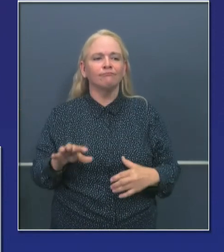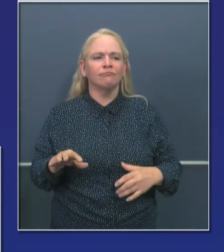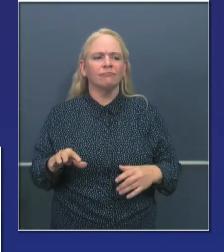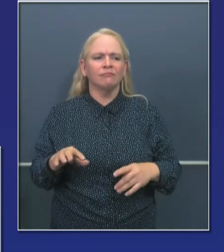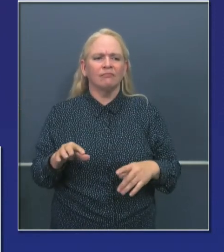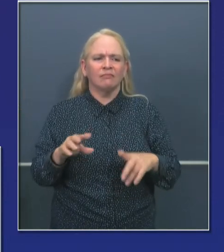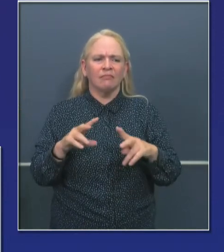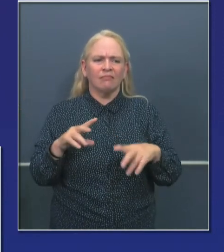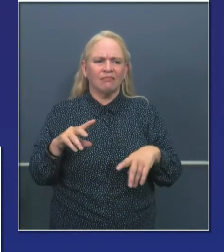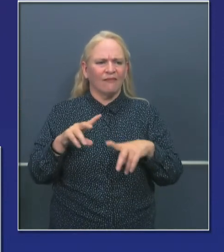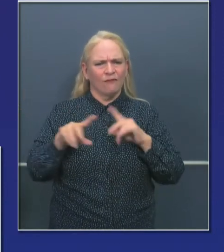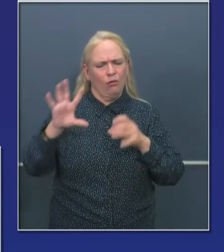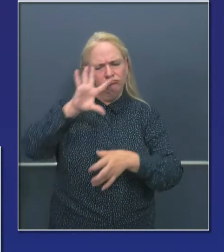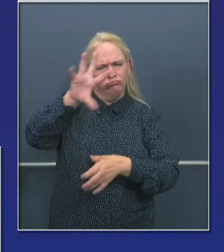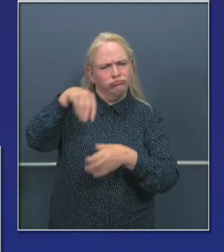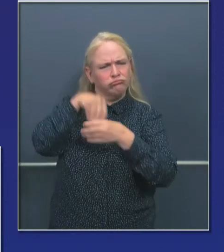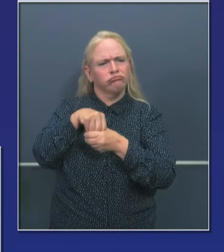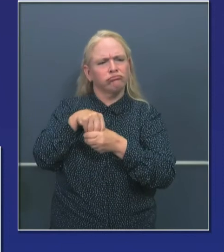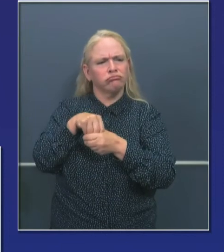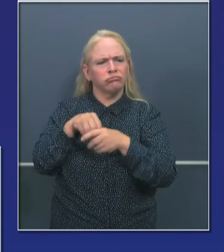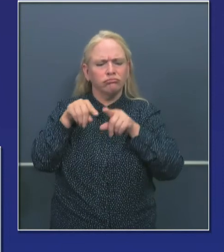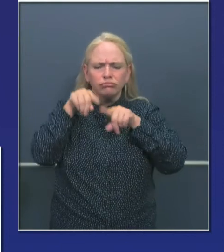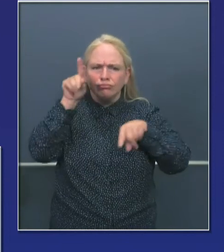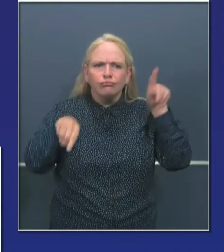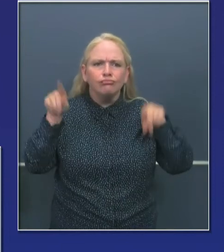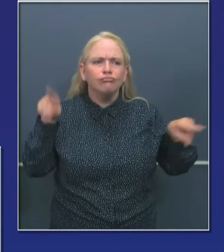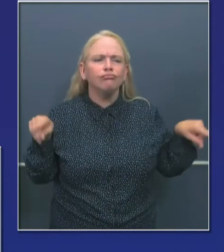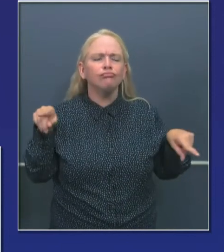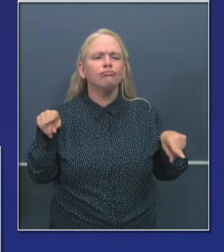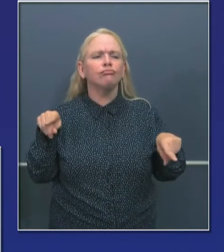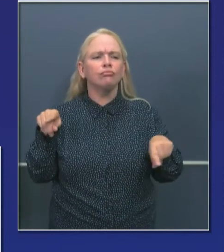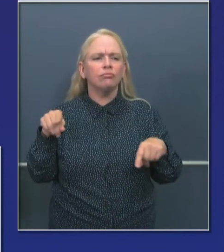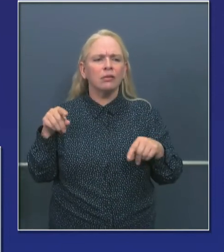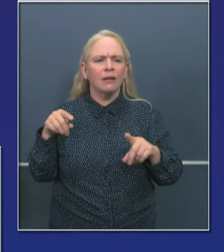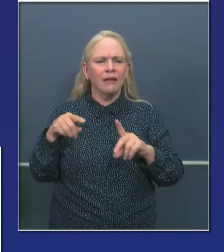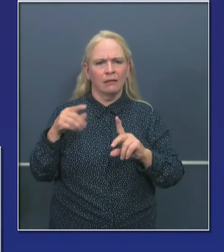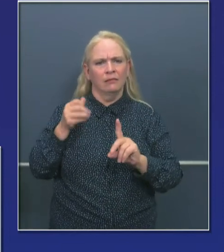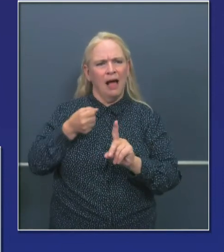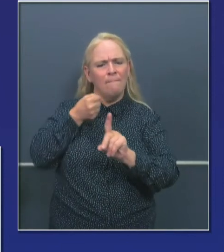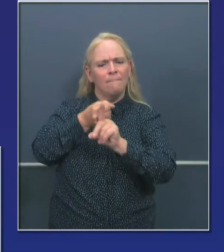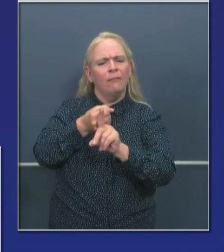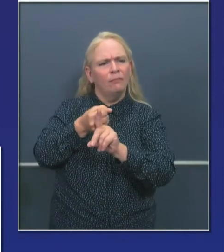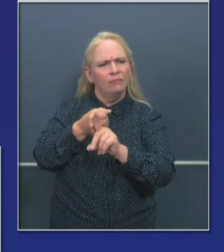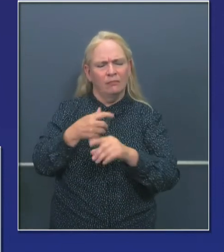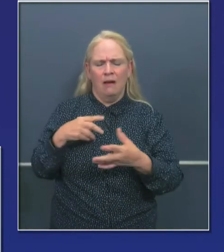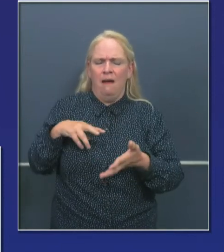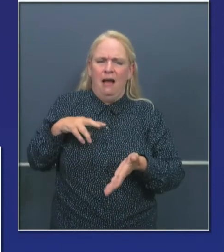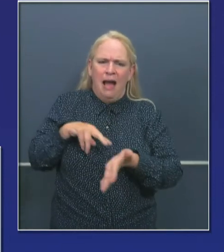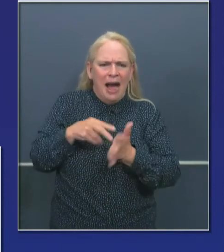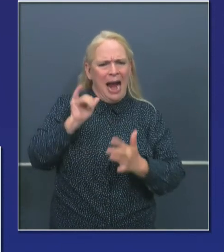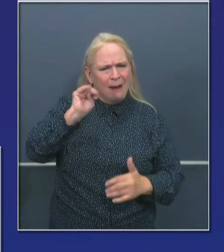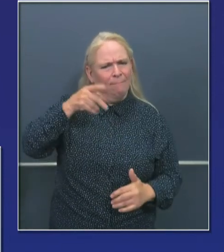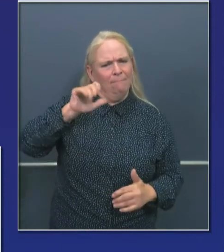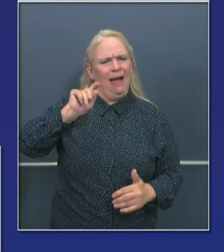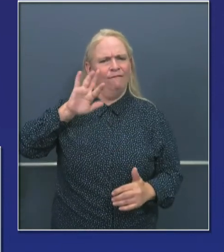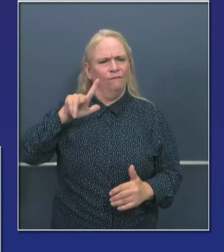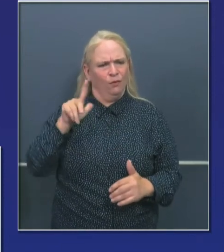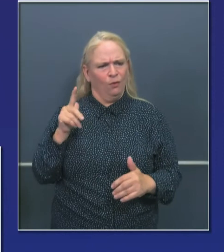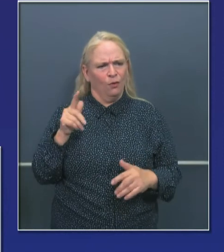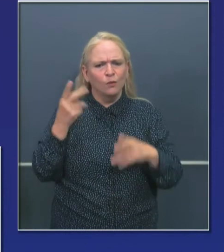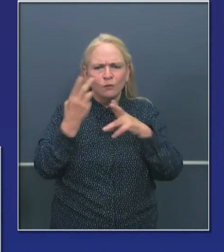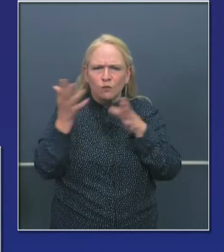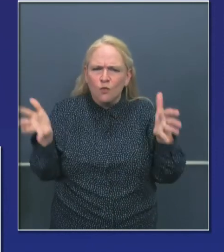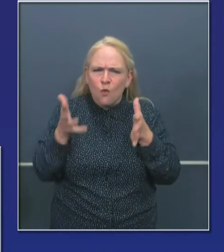comprehensive, much more dynamic, we hope much more impactful, to encourage people to wear masks and mitigate the